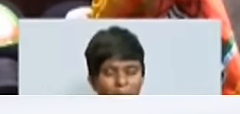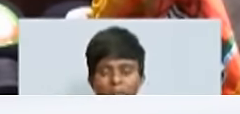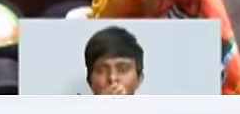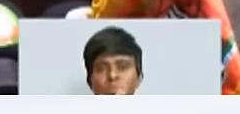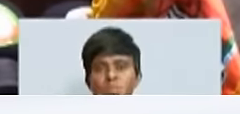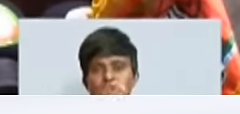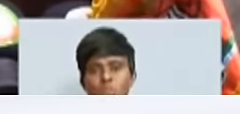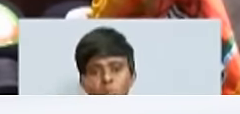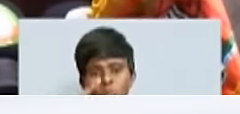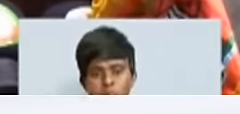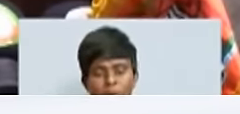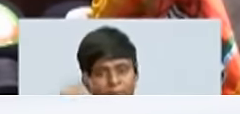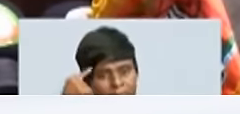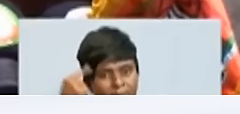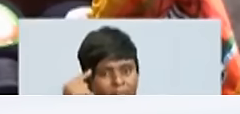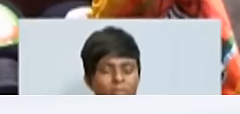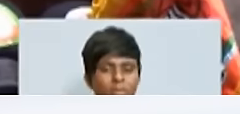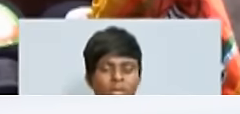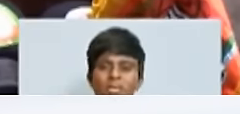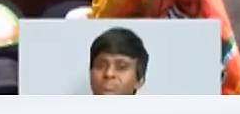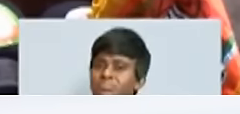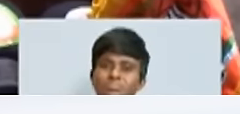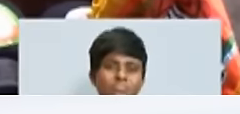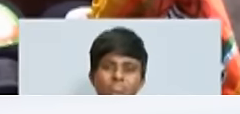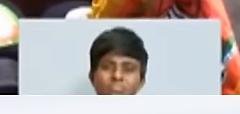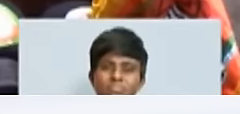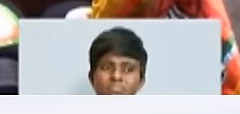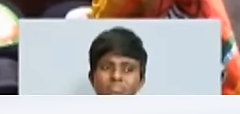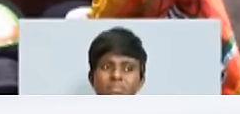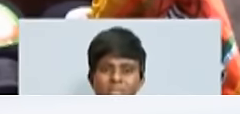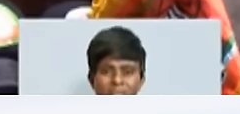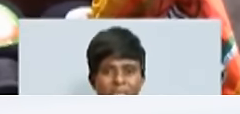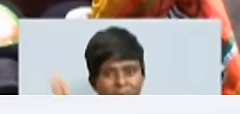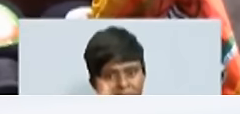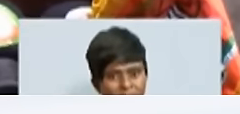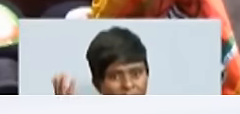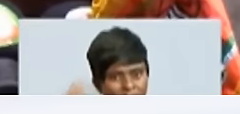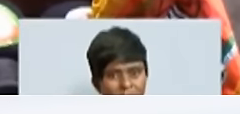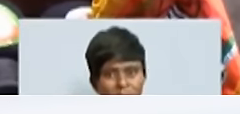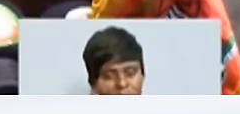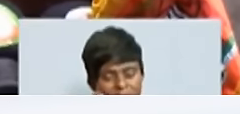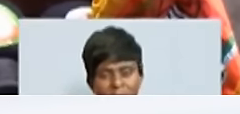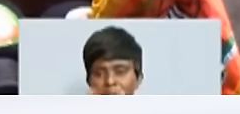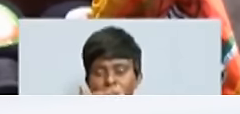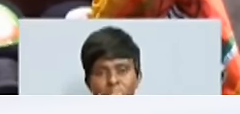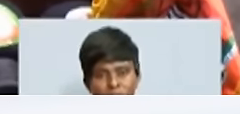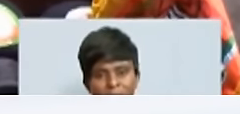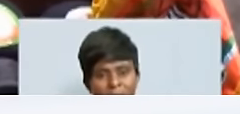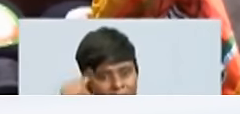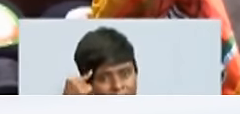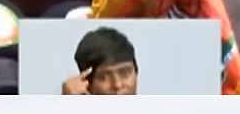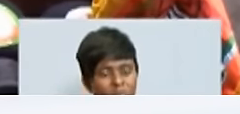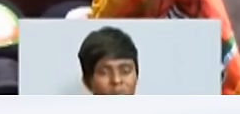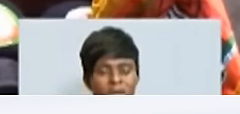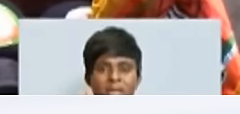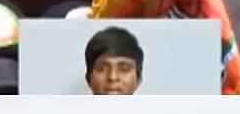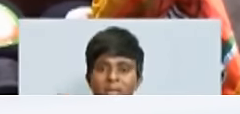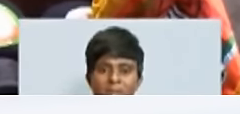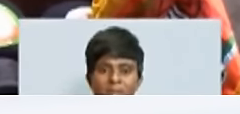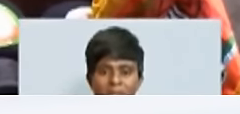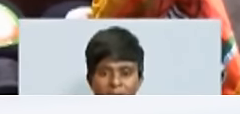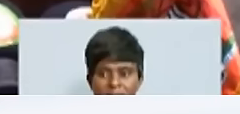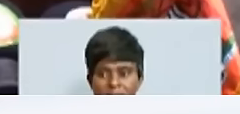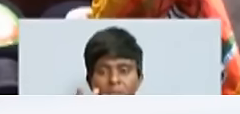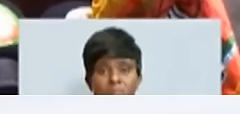sureties who are civil servants, as it used to be. You don't need a surety who is a civil servant now, because civil servants